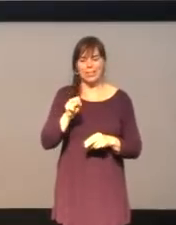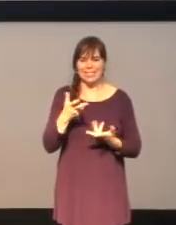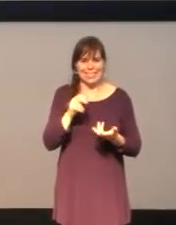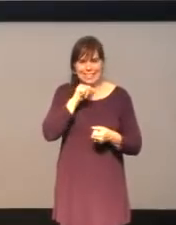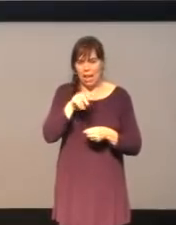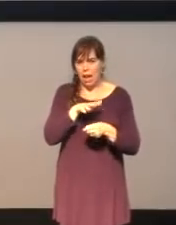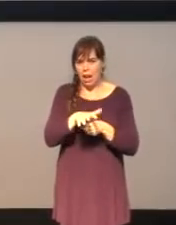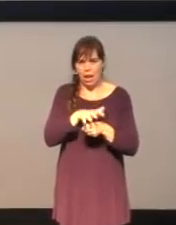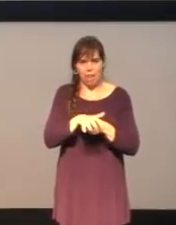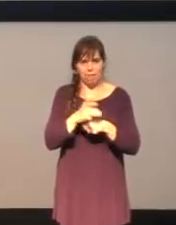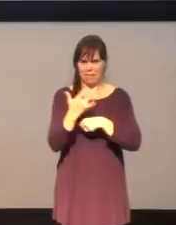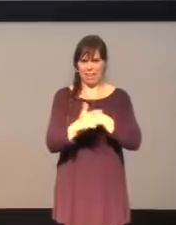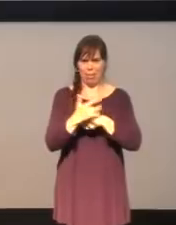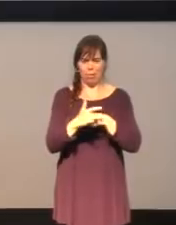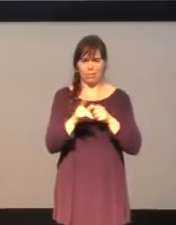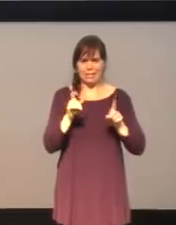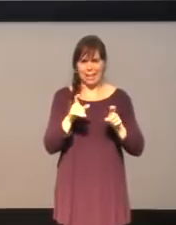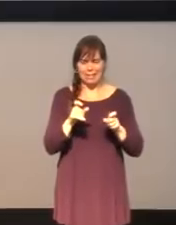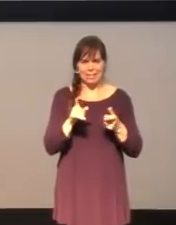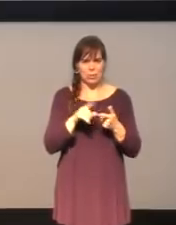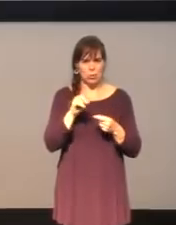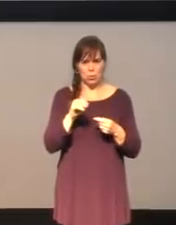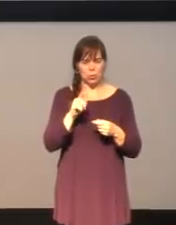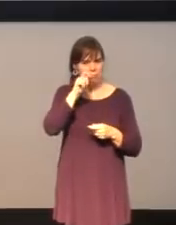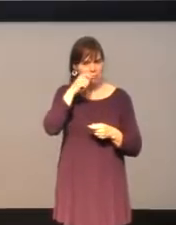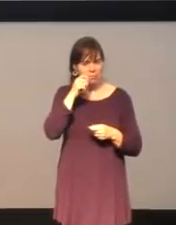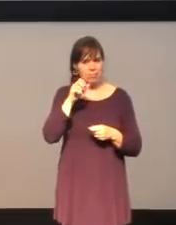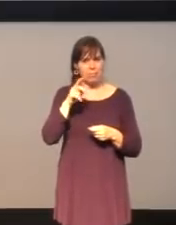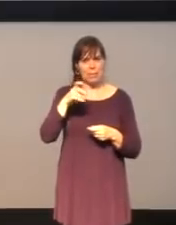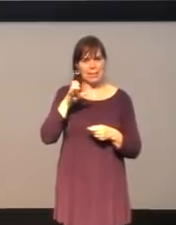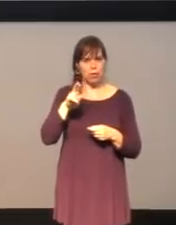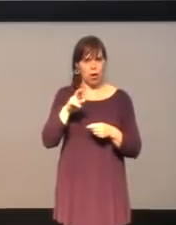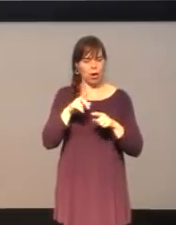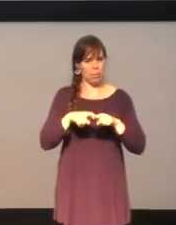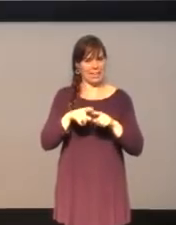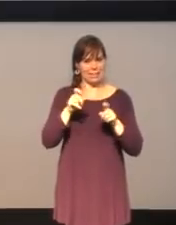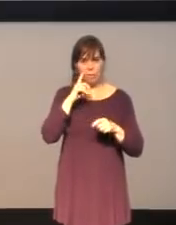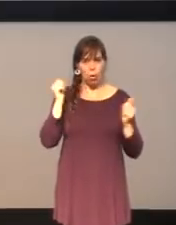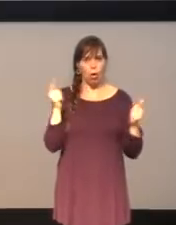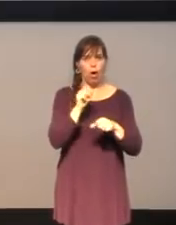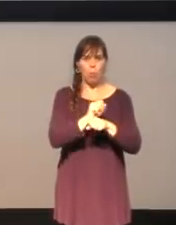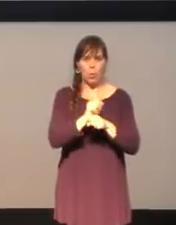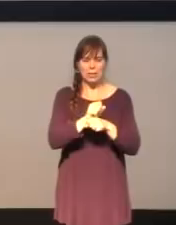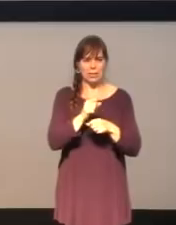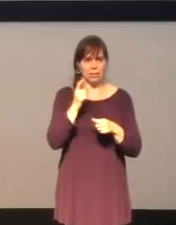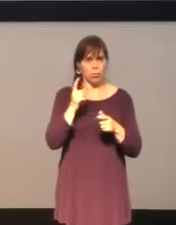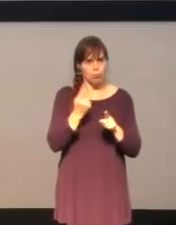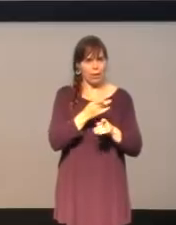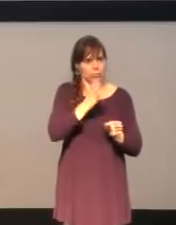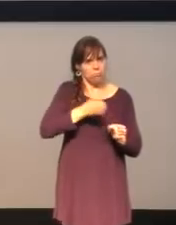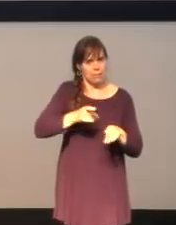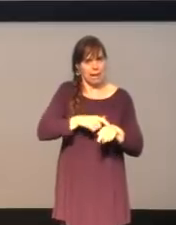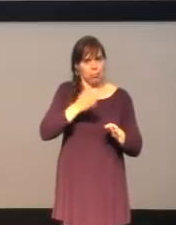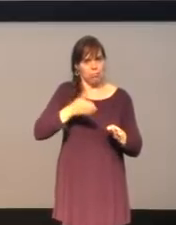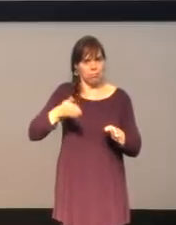enough availability to do PCR-based testing for all employees at a regular cadence. We